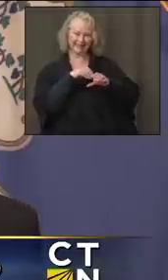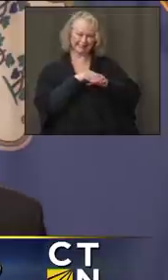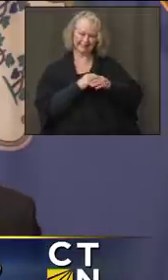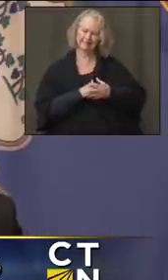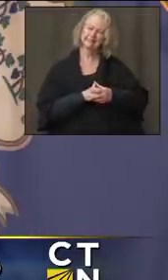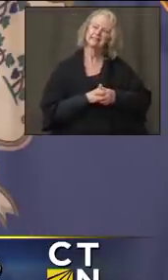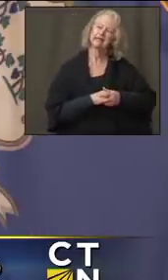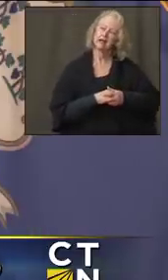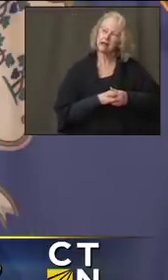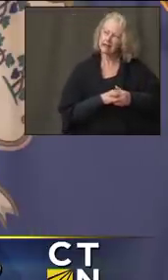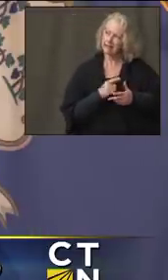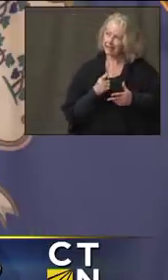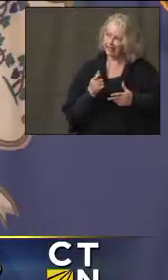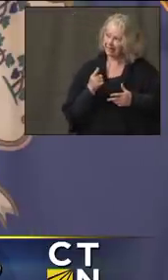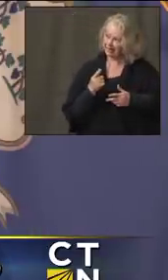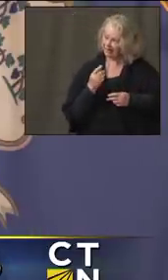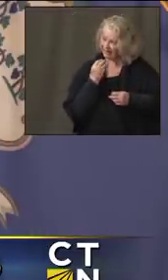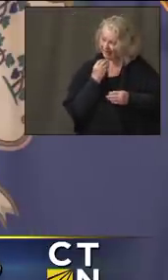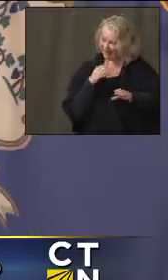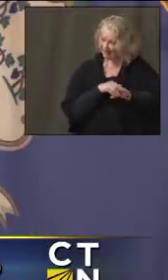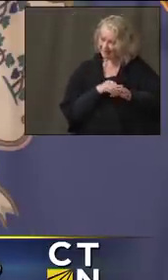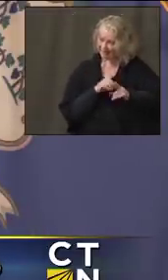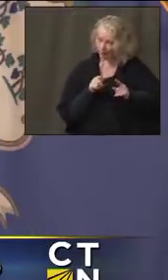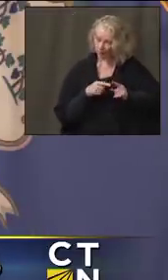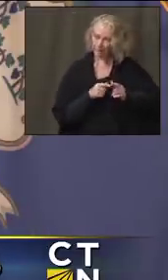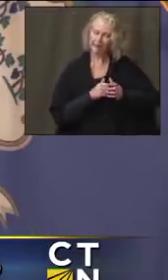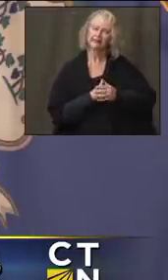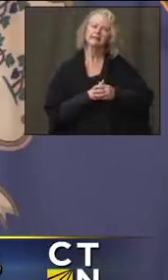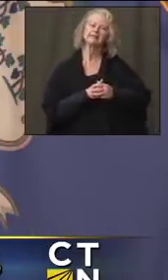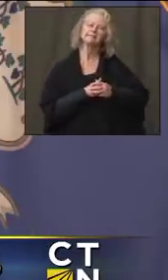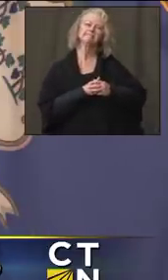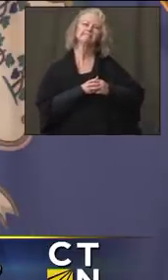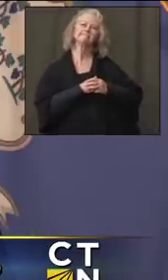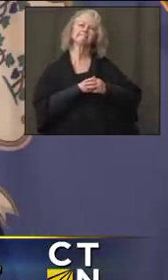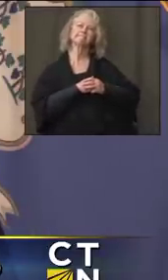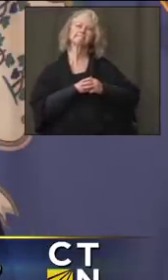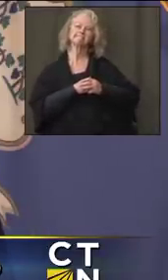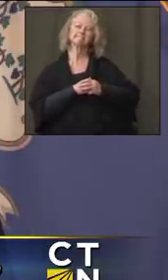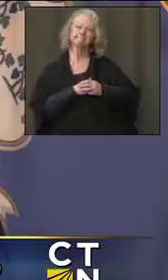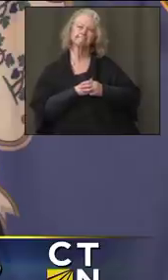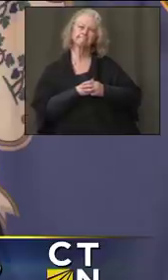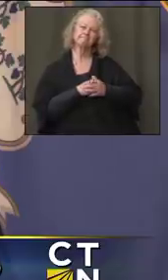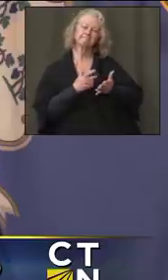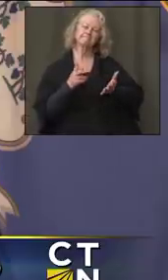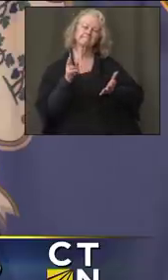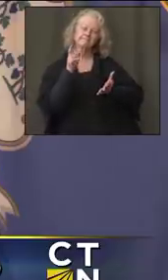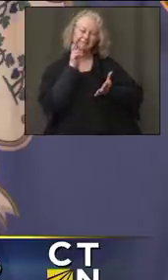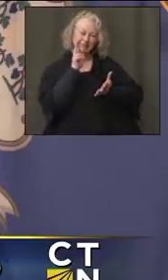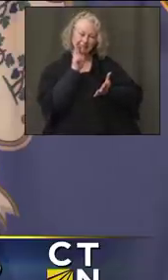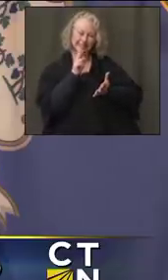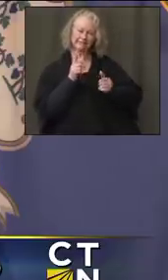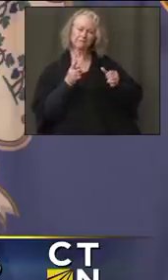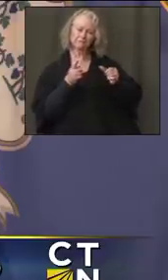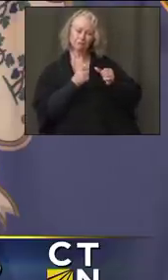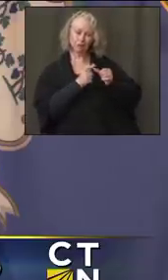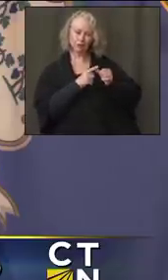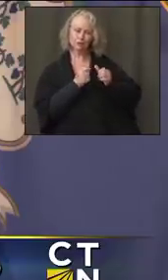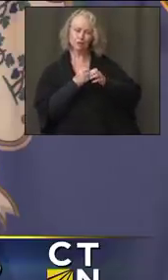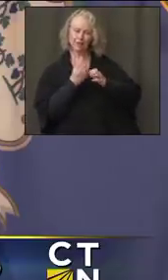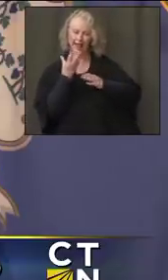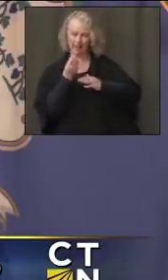for indoor dining, is that what you were asking there? Yes, sir. Let's see how it goes on the outdoor dining